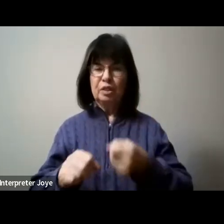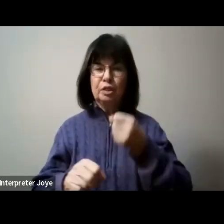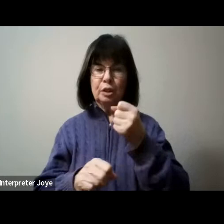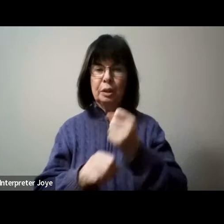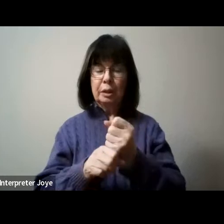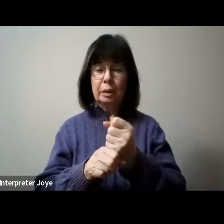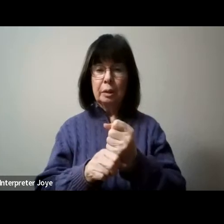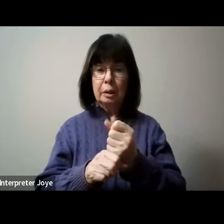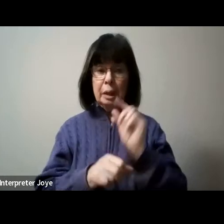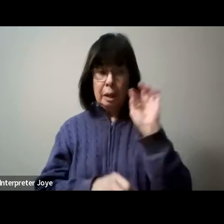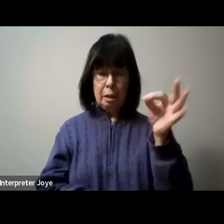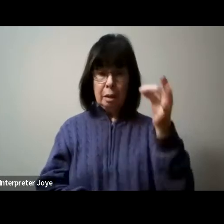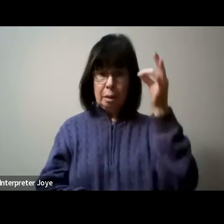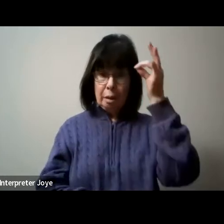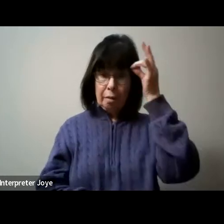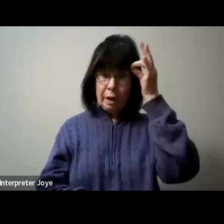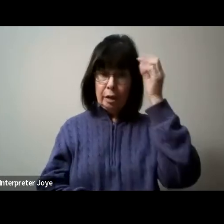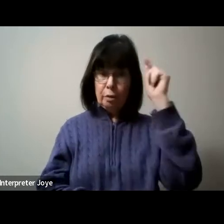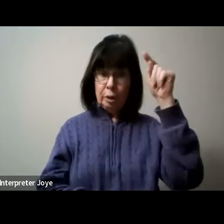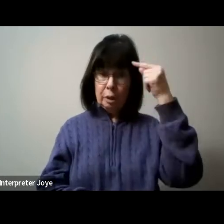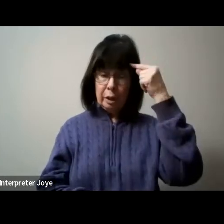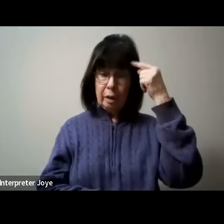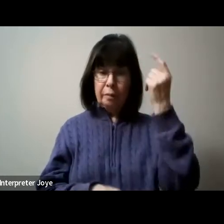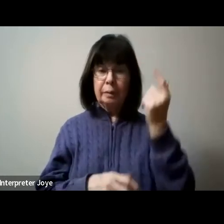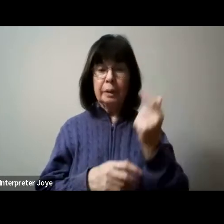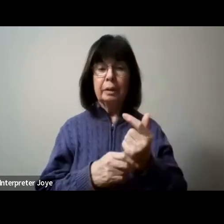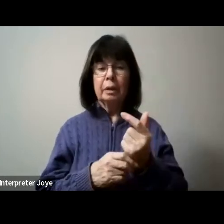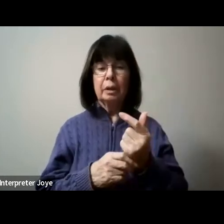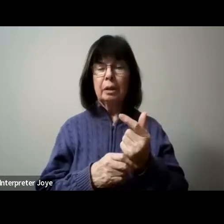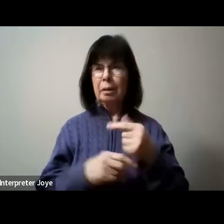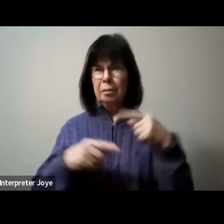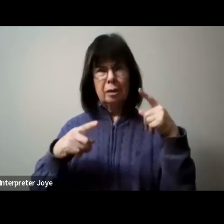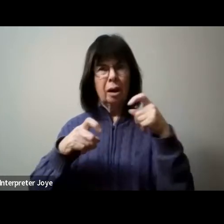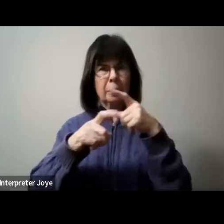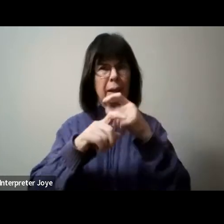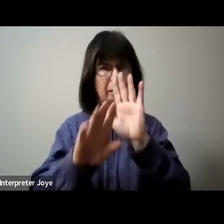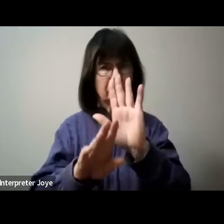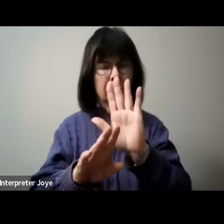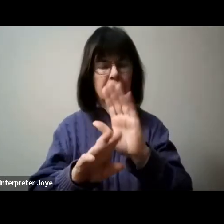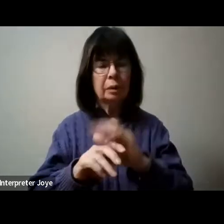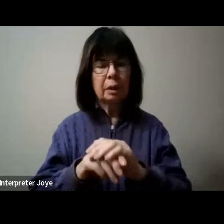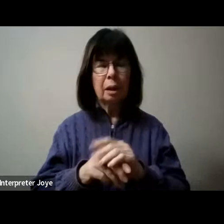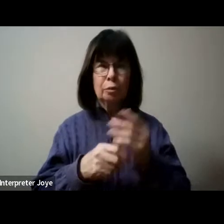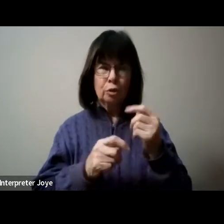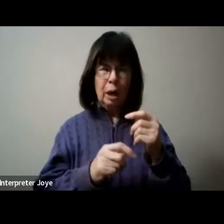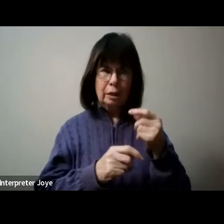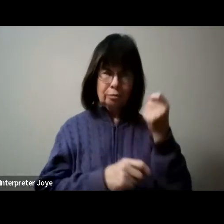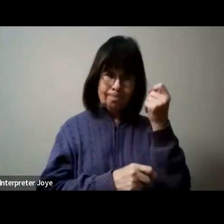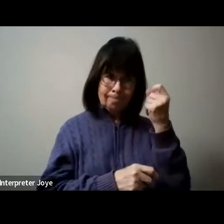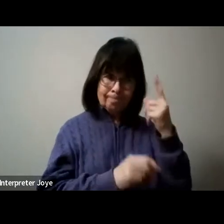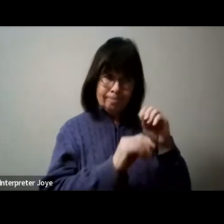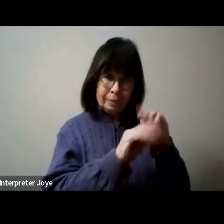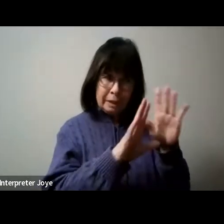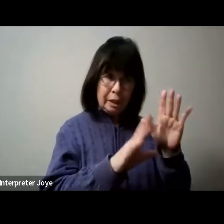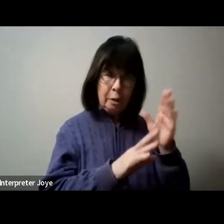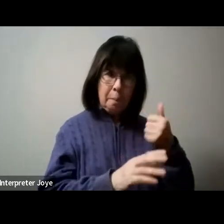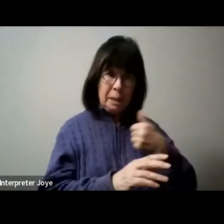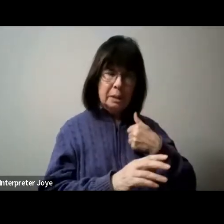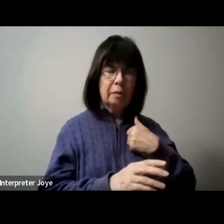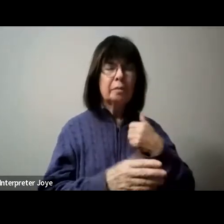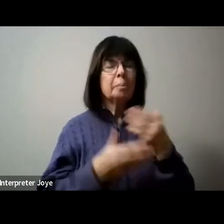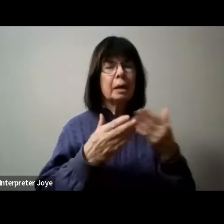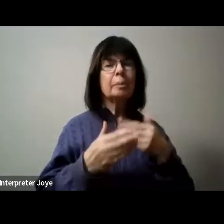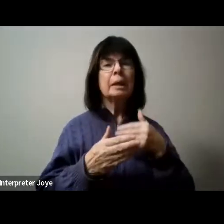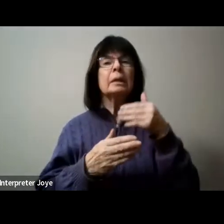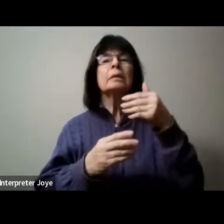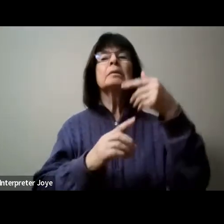federal government, a couple things. It's super complicated. I'm still trying to get a handle on it myself. We'll probably be able to share more at the next